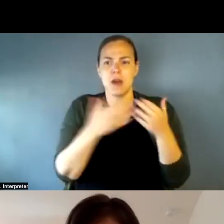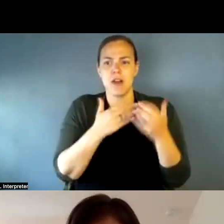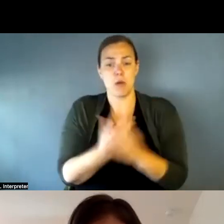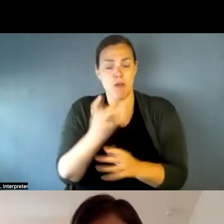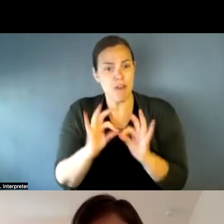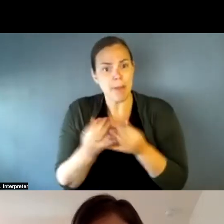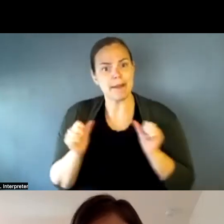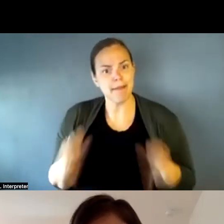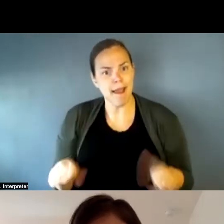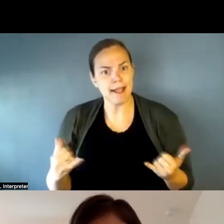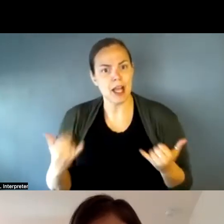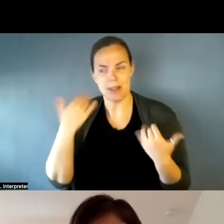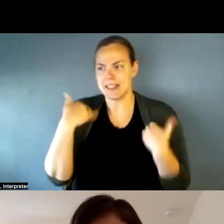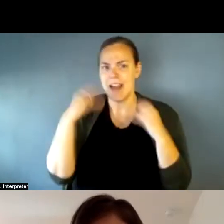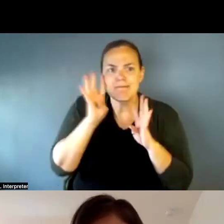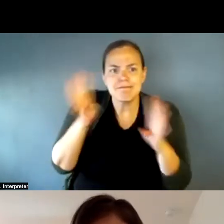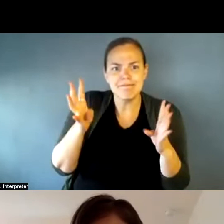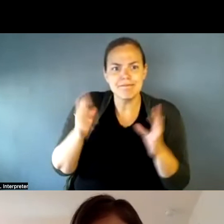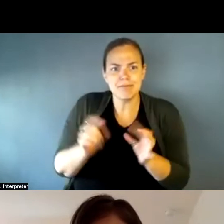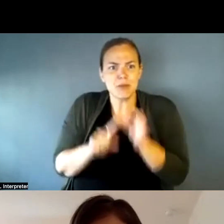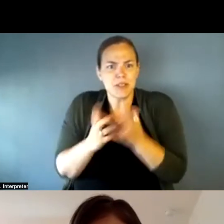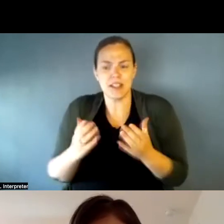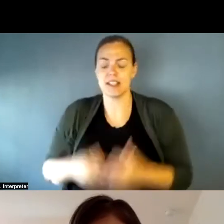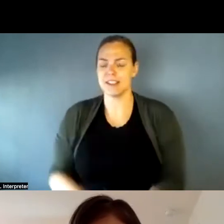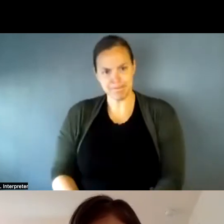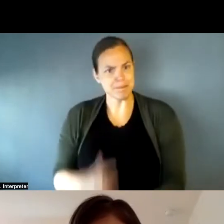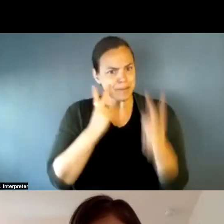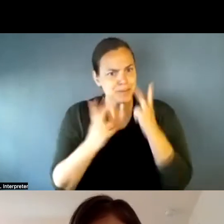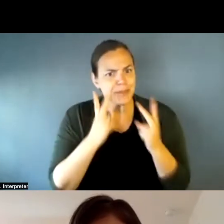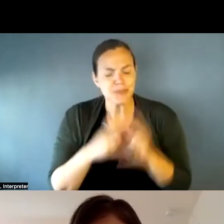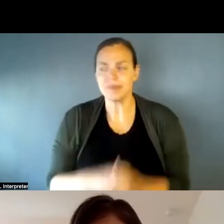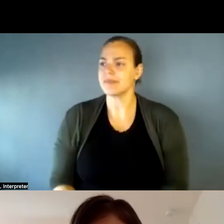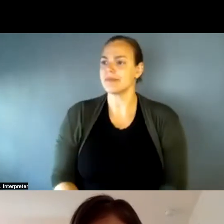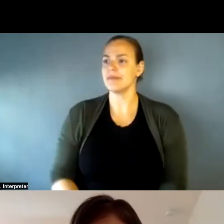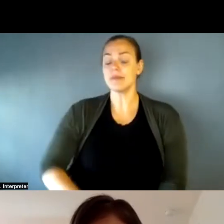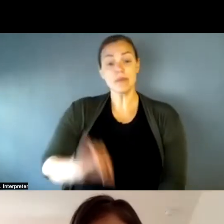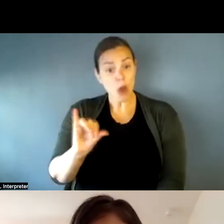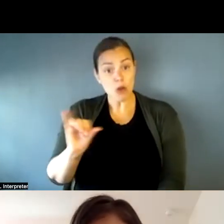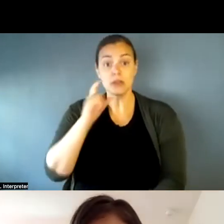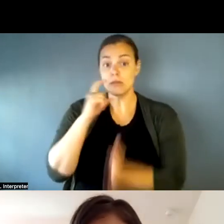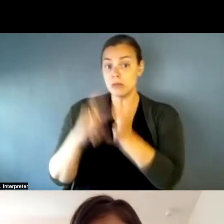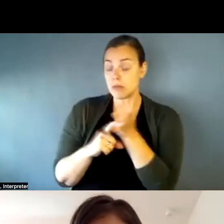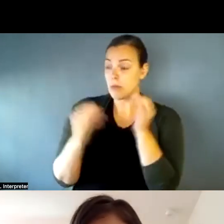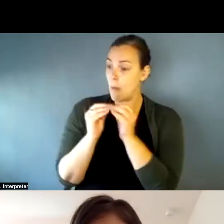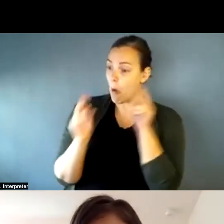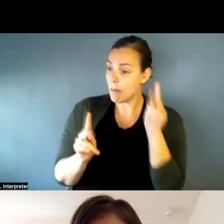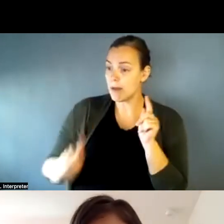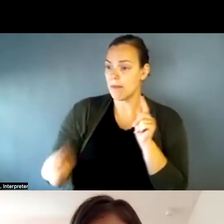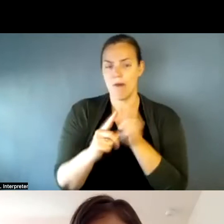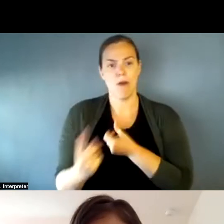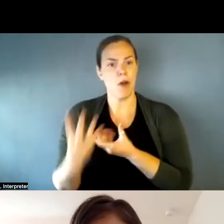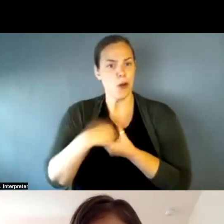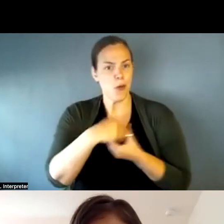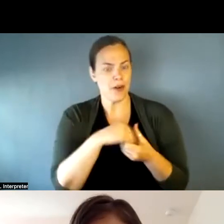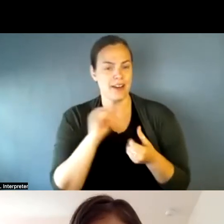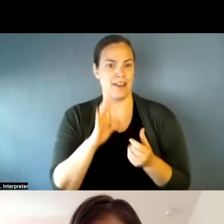family. I see more people hopefully incorporating that into their lives and in